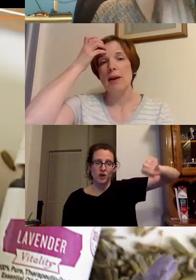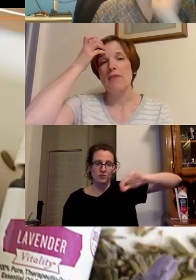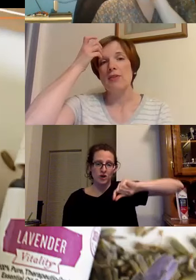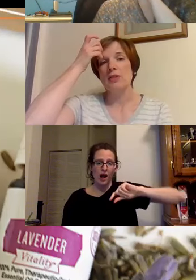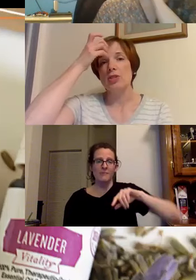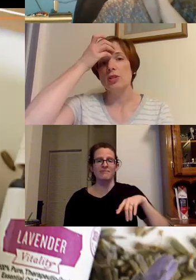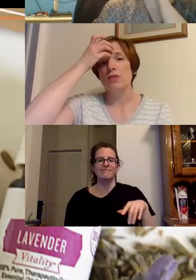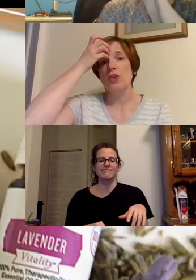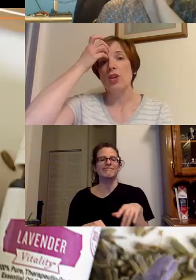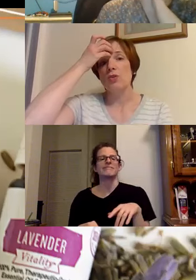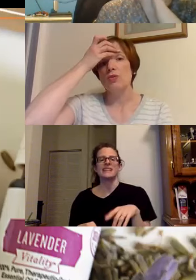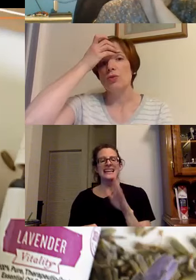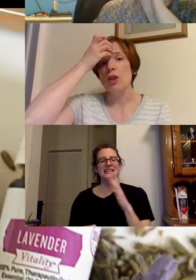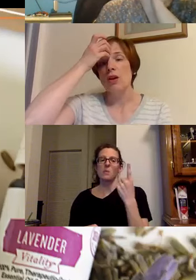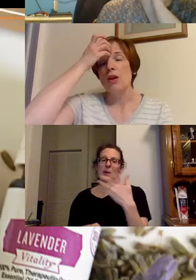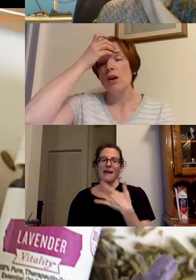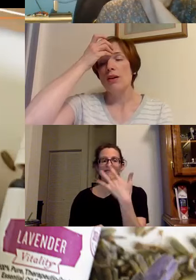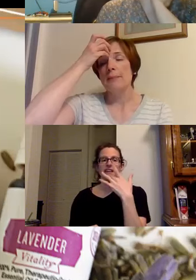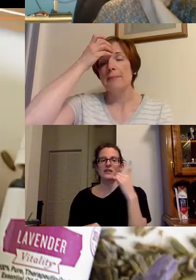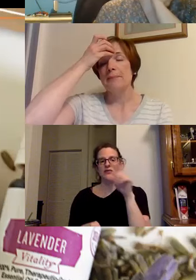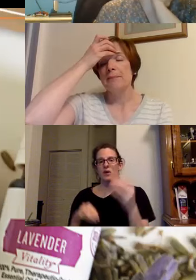one of my favorites to diffuse